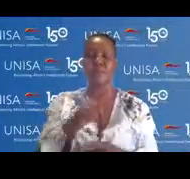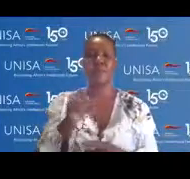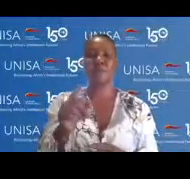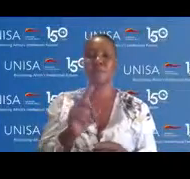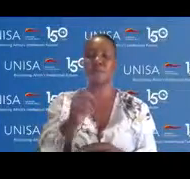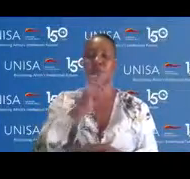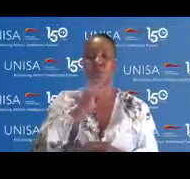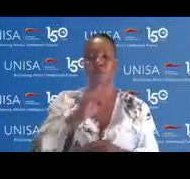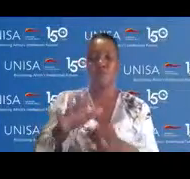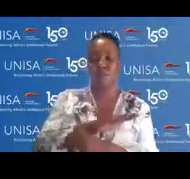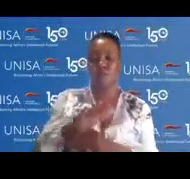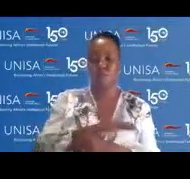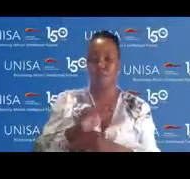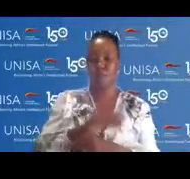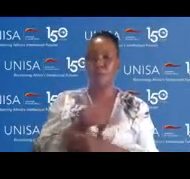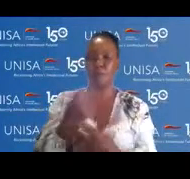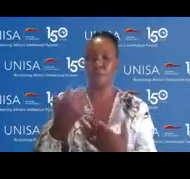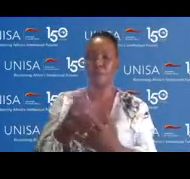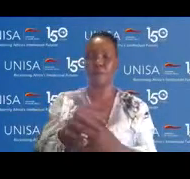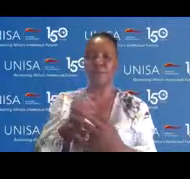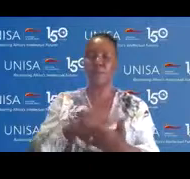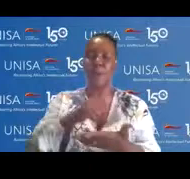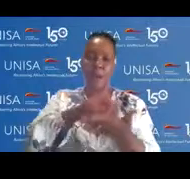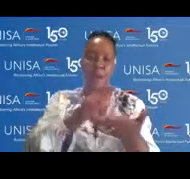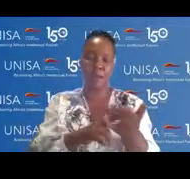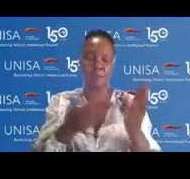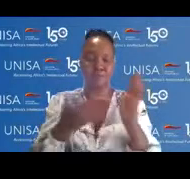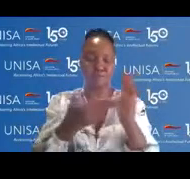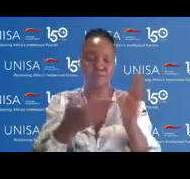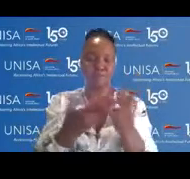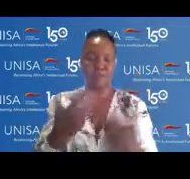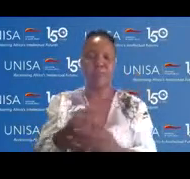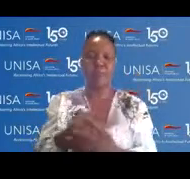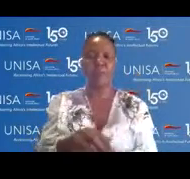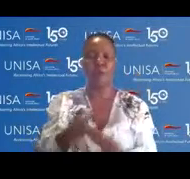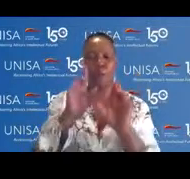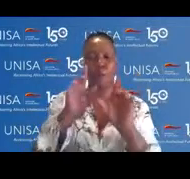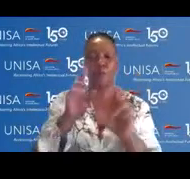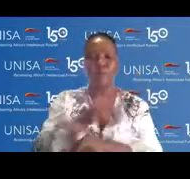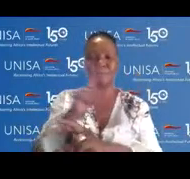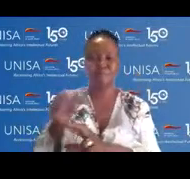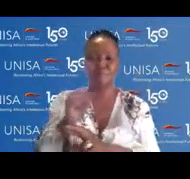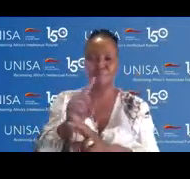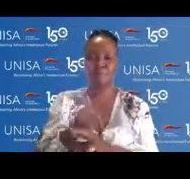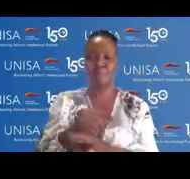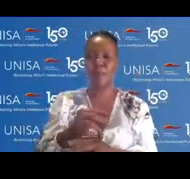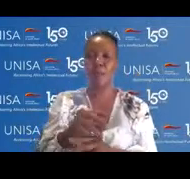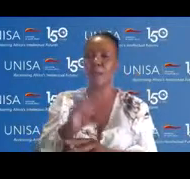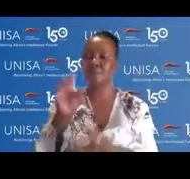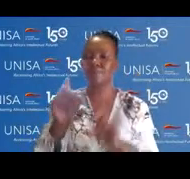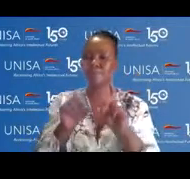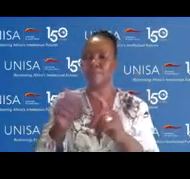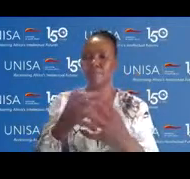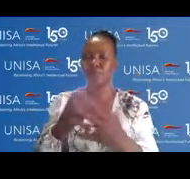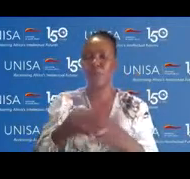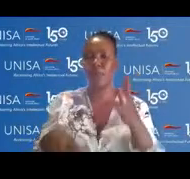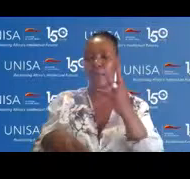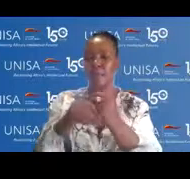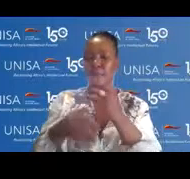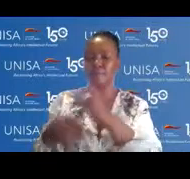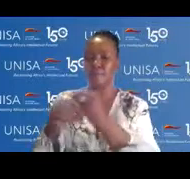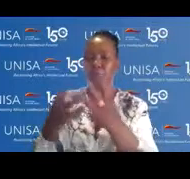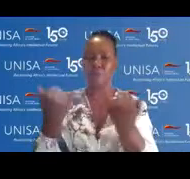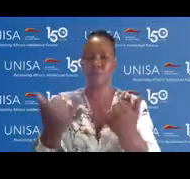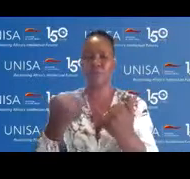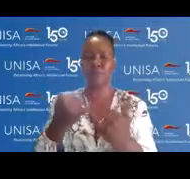this model that I see. So hopefully that, guys, a little bit extra something we've just added in for today. Hopefully that can also help you if you've got